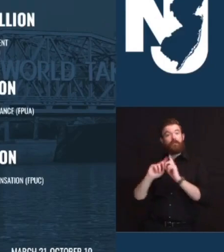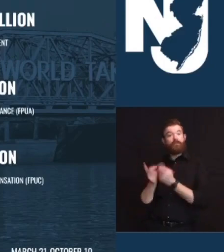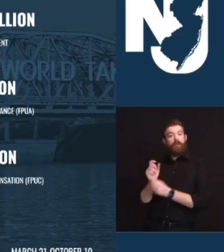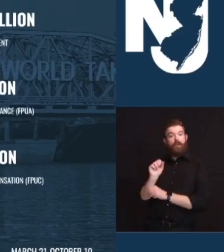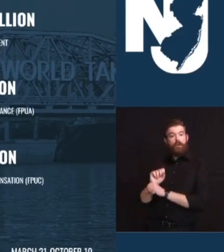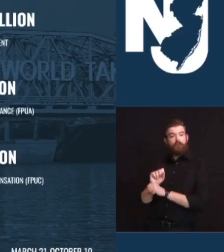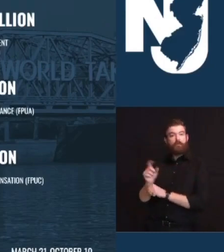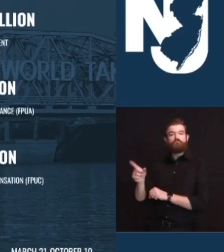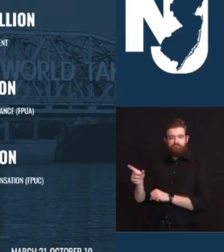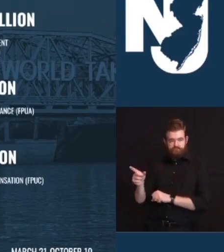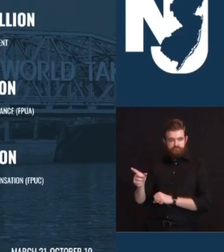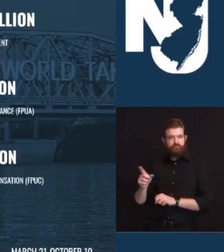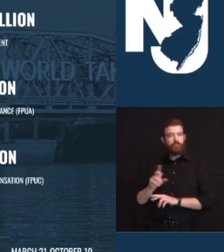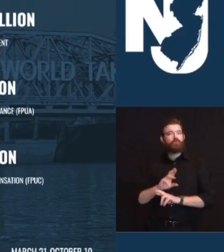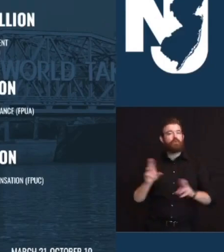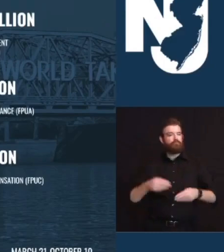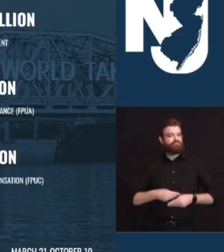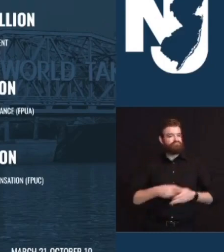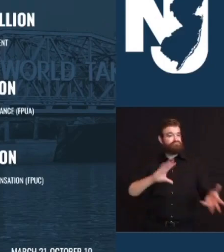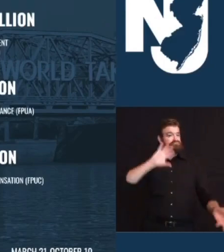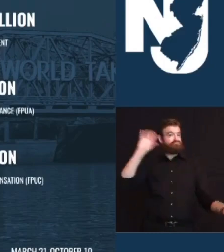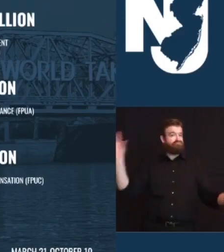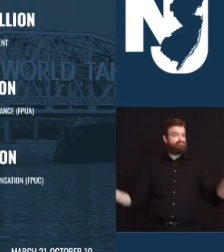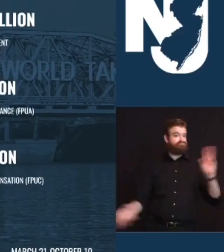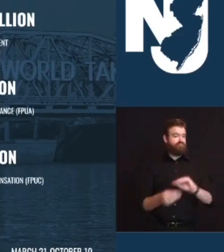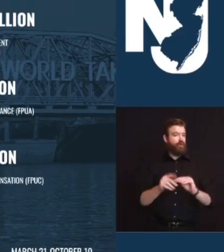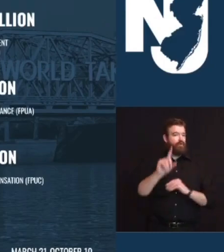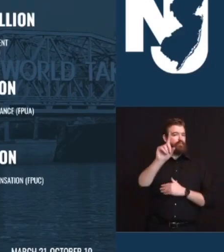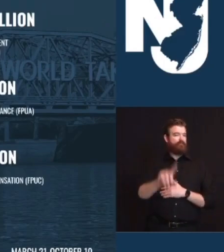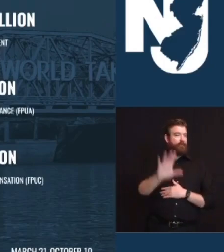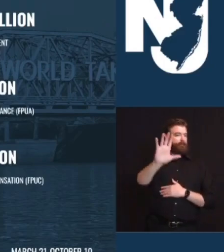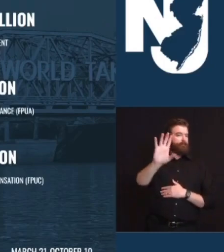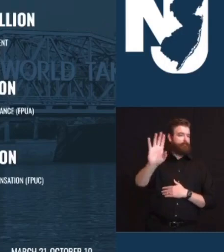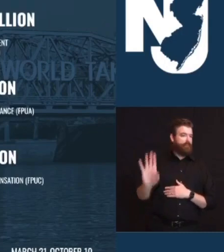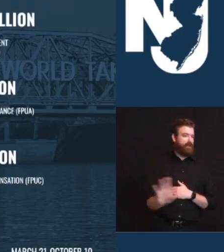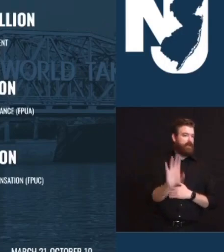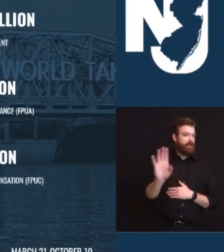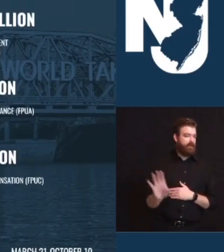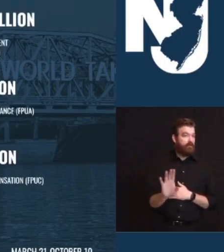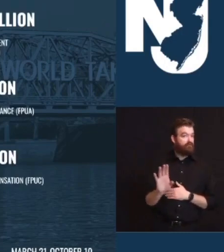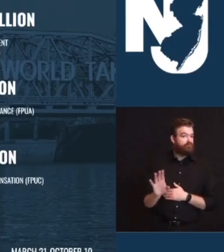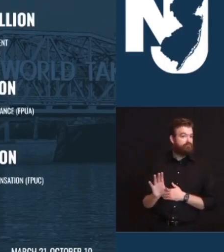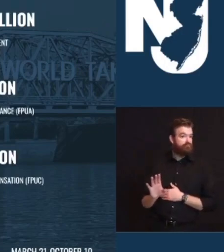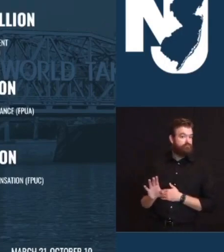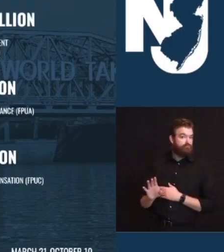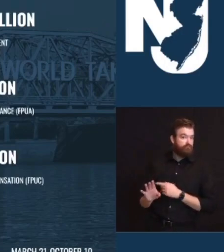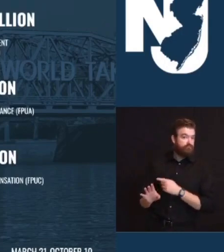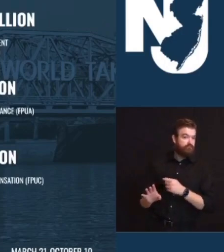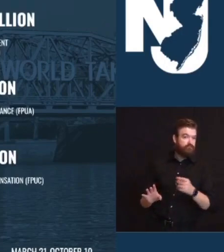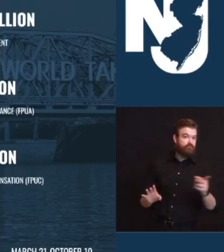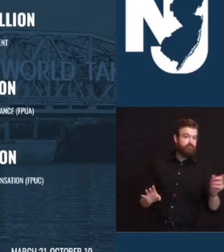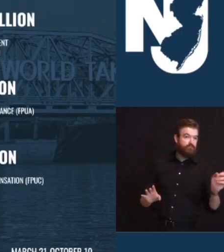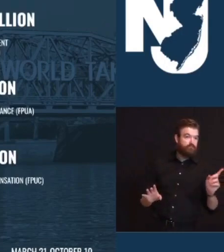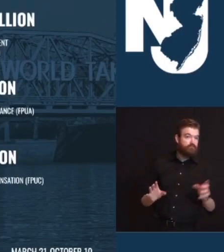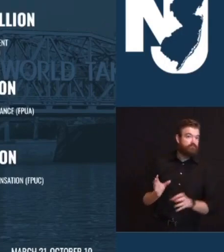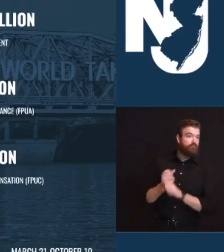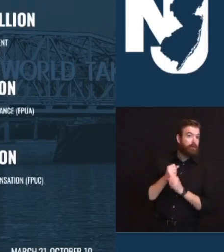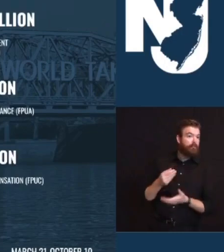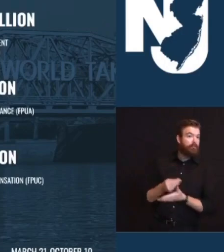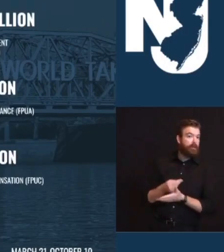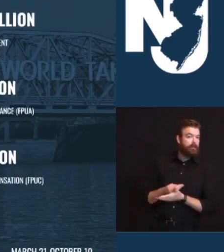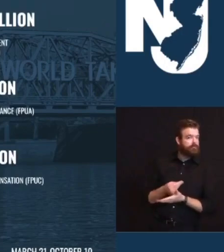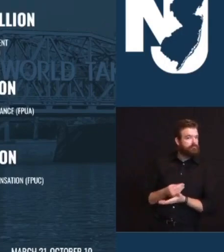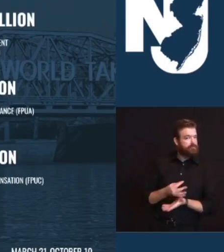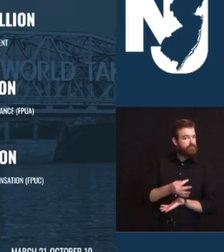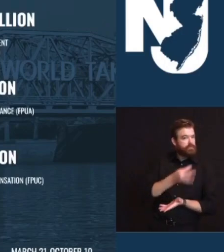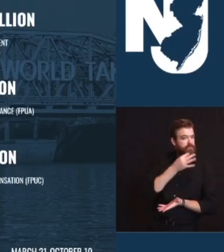billion, and eligible claimants can expect to see this money as a lump sum in their bank accounts or on